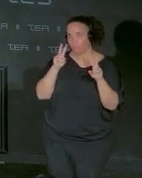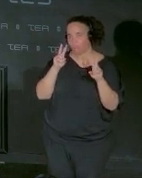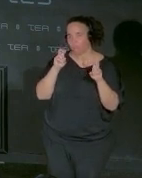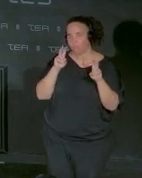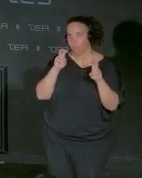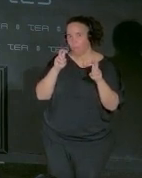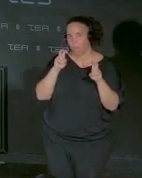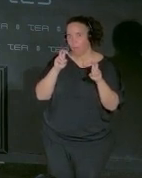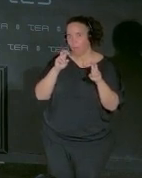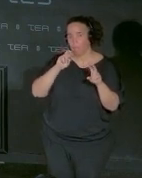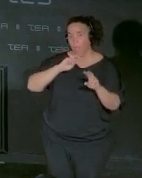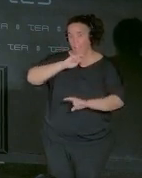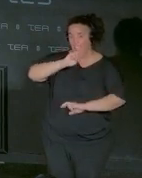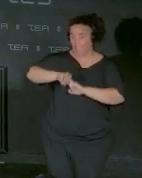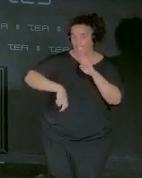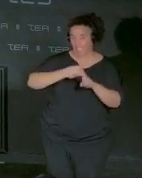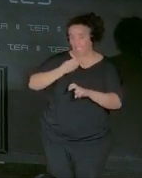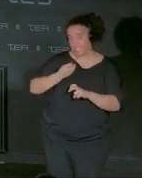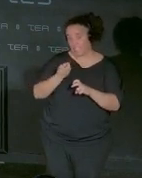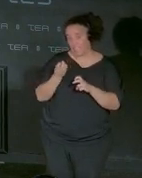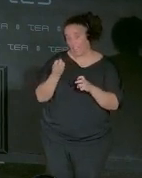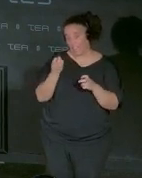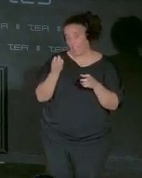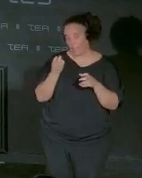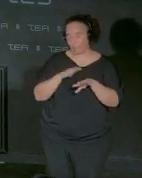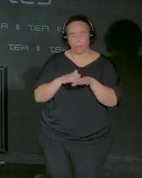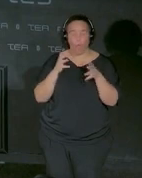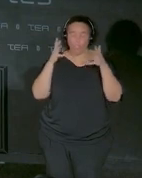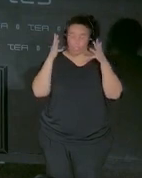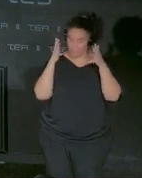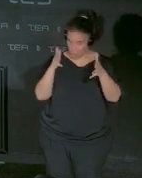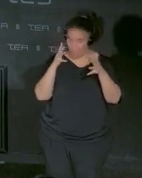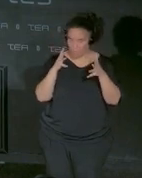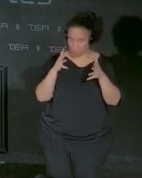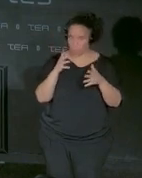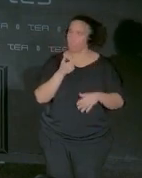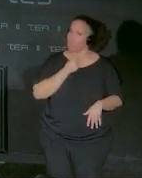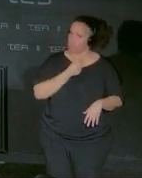recommendations. Your recommendations are great, but put in Youri's.